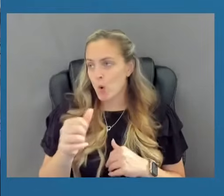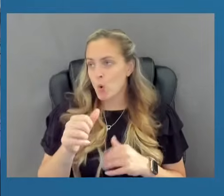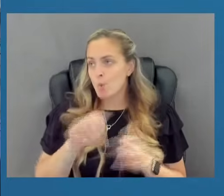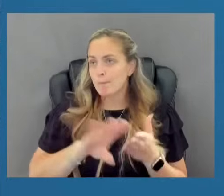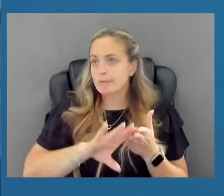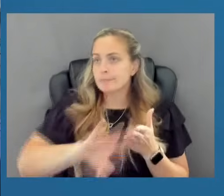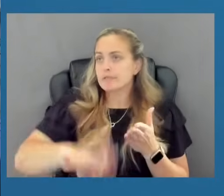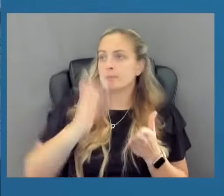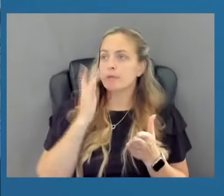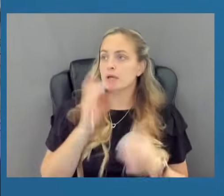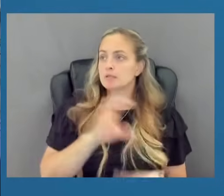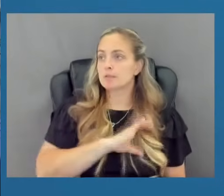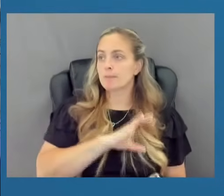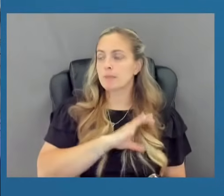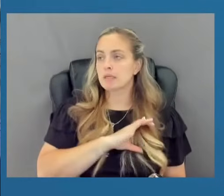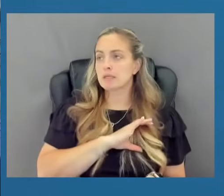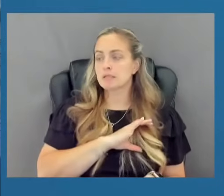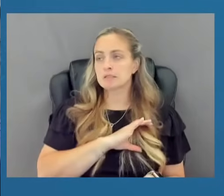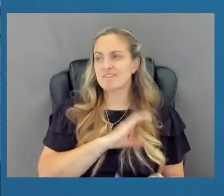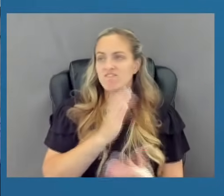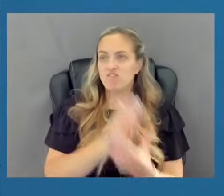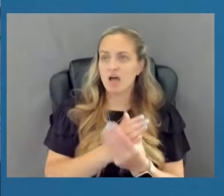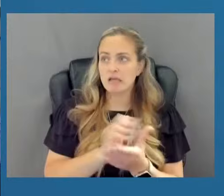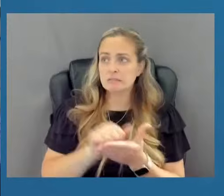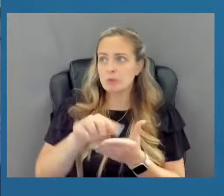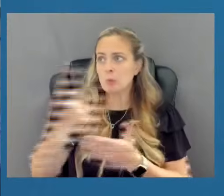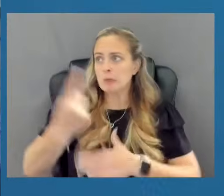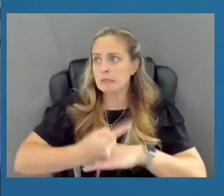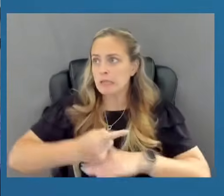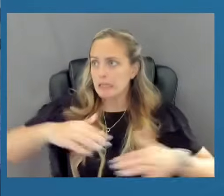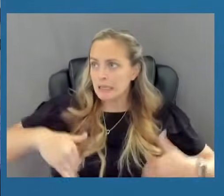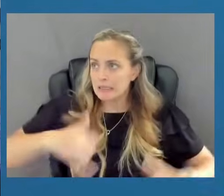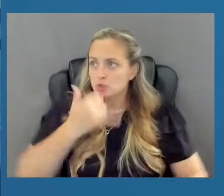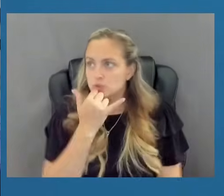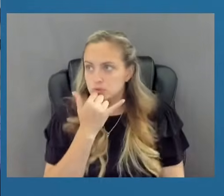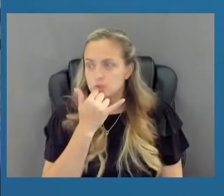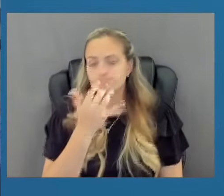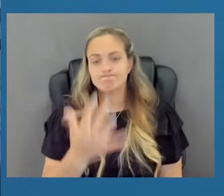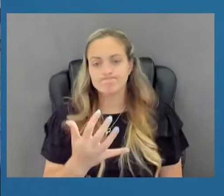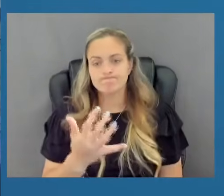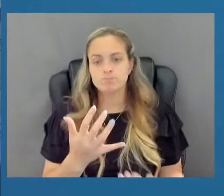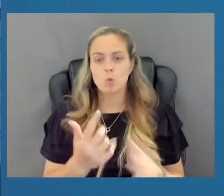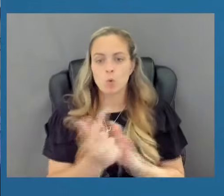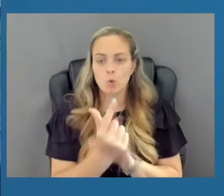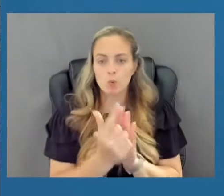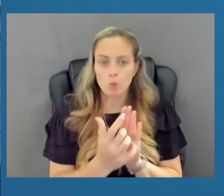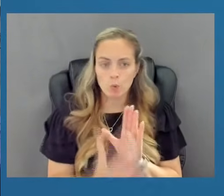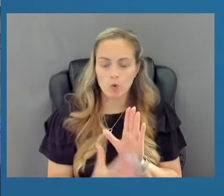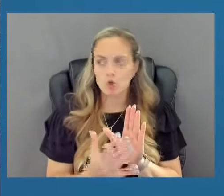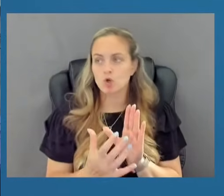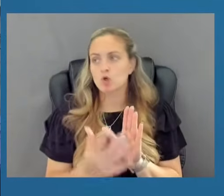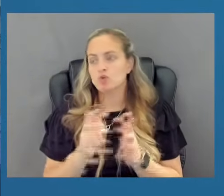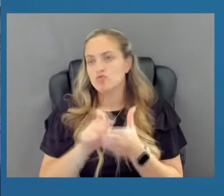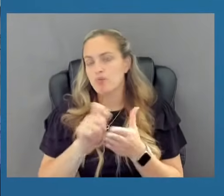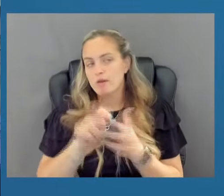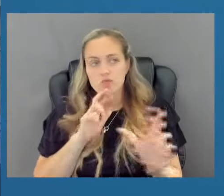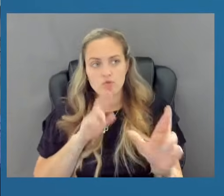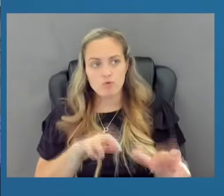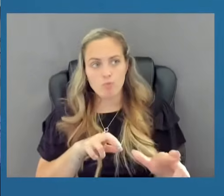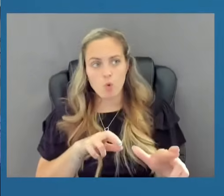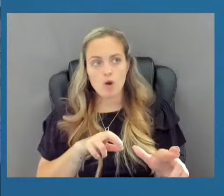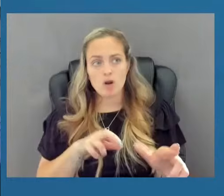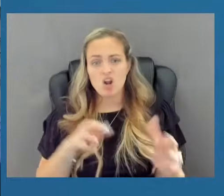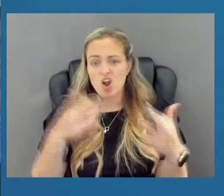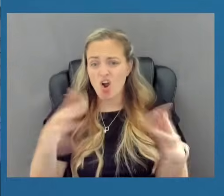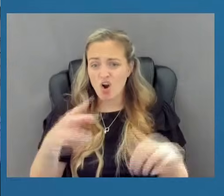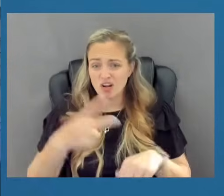police personnel file is submitted a day late or prosecutors leave out a report of which there's already a